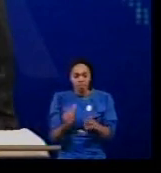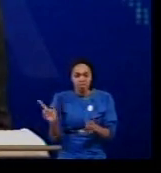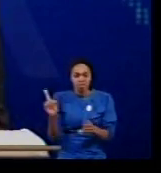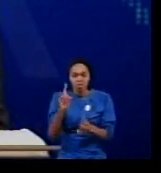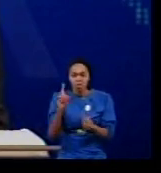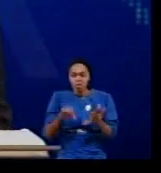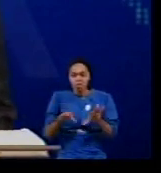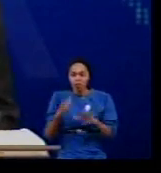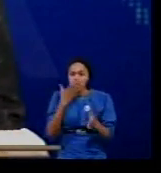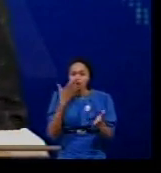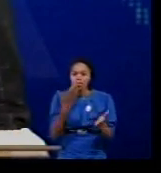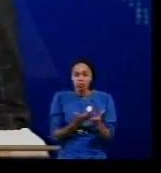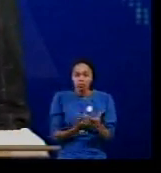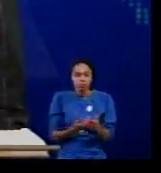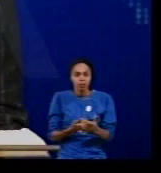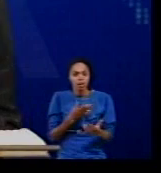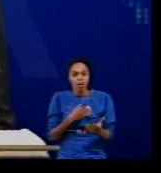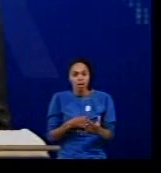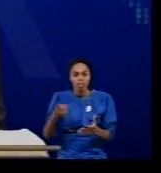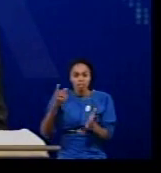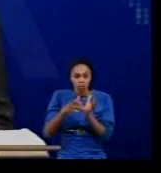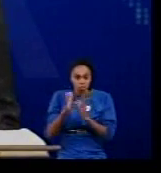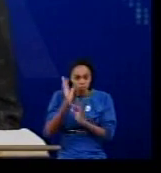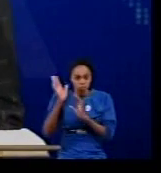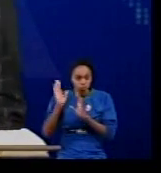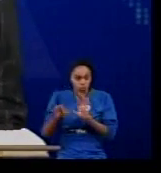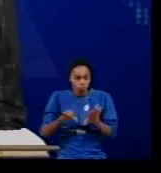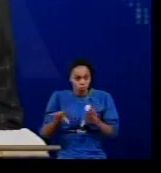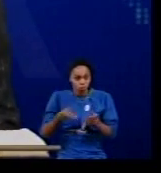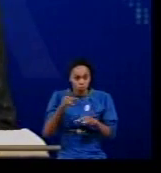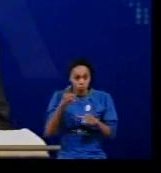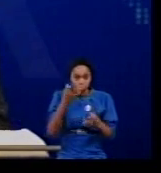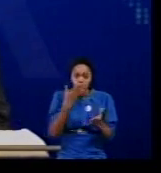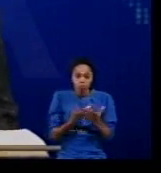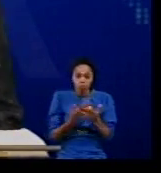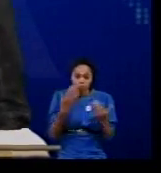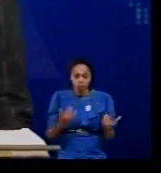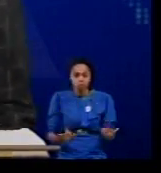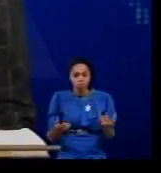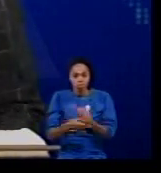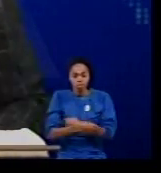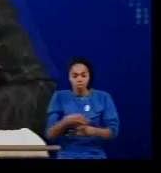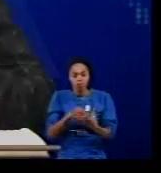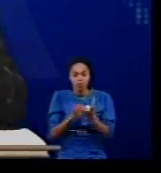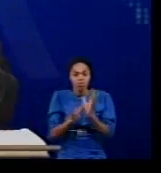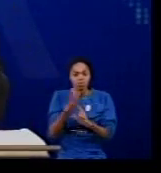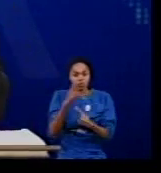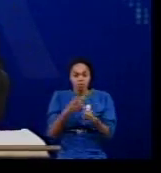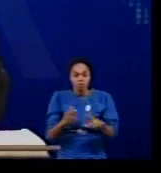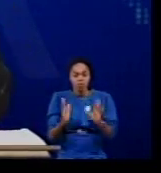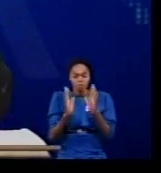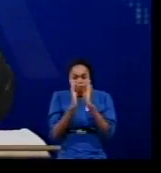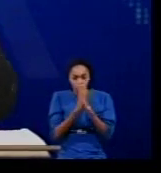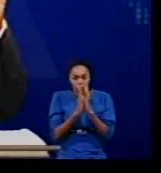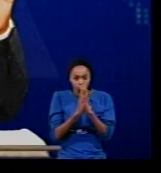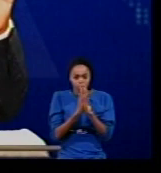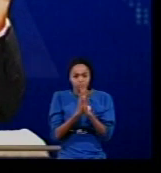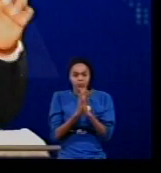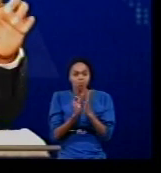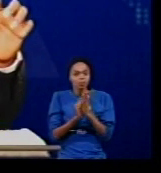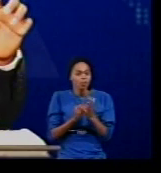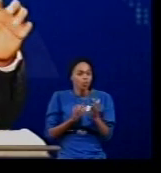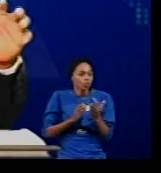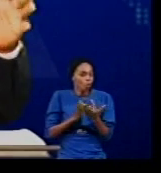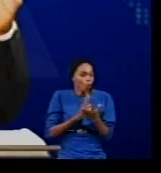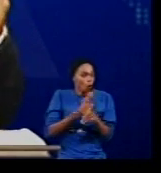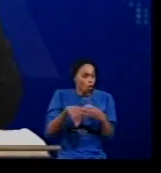in Jesus' name. We pray that as we answer and we do what you call us to do, we pray that the blessing will be upon